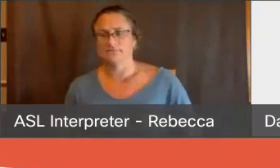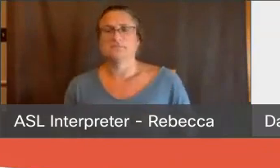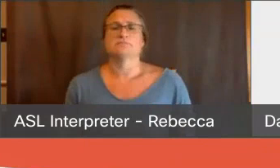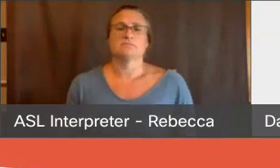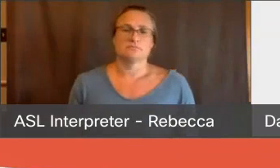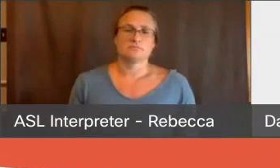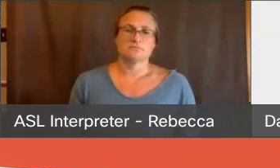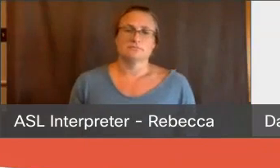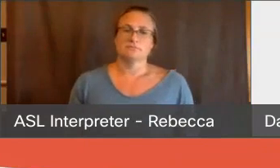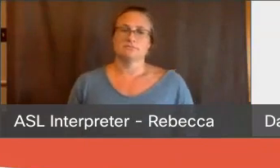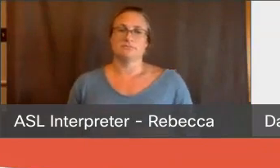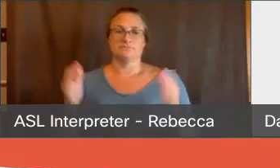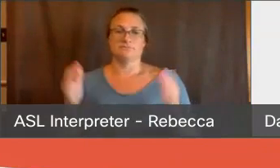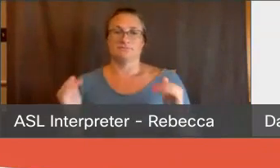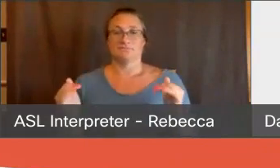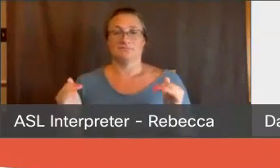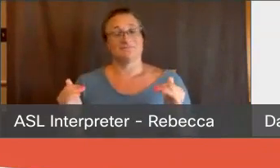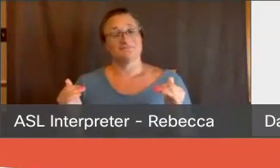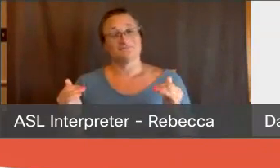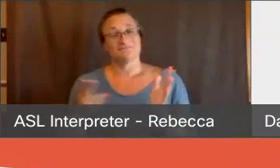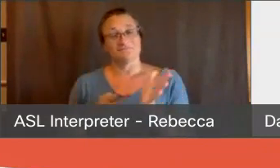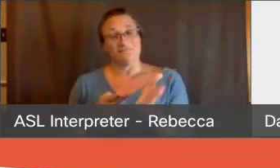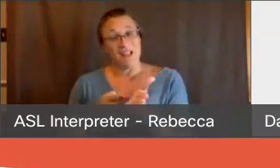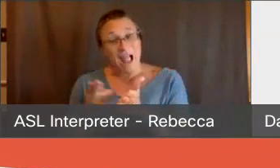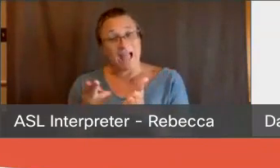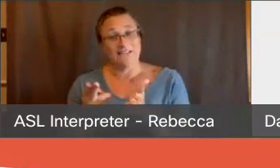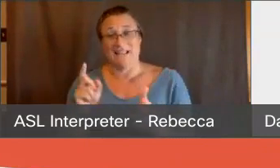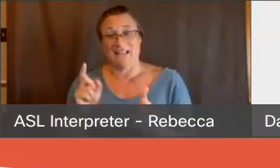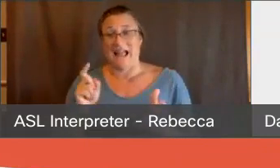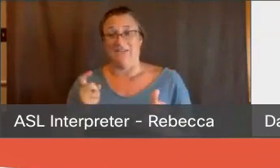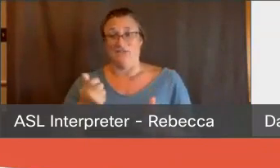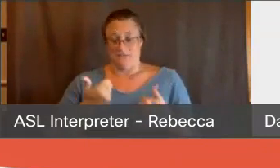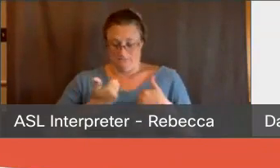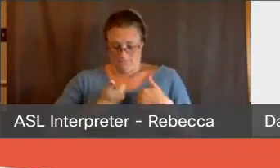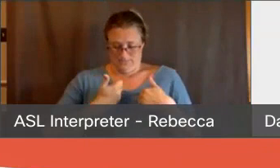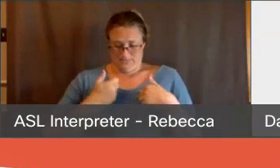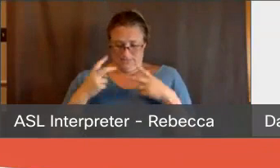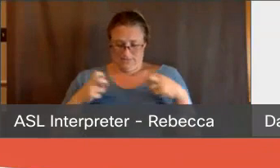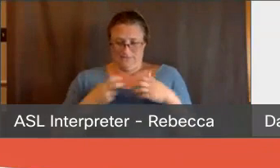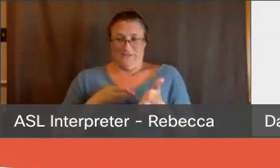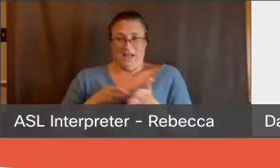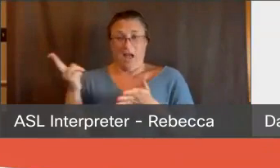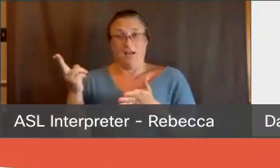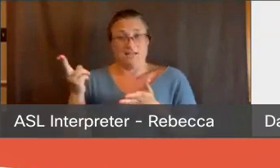With that though, too, you know, I mean, it requires some radical honesty with ourselves, most importantly, radical honesty,